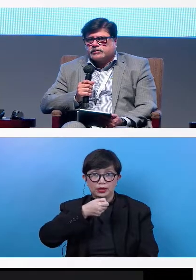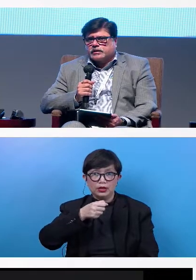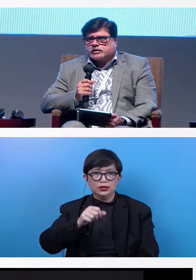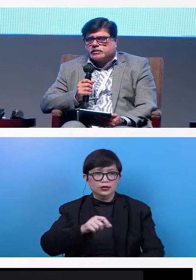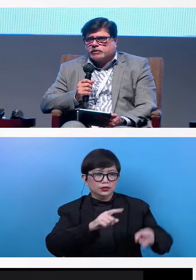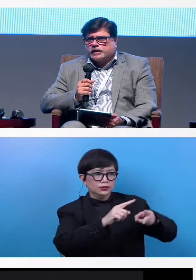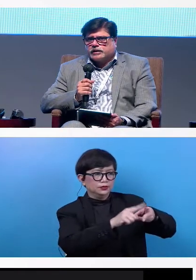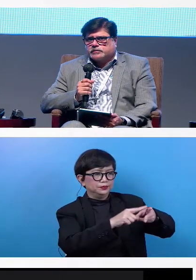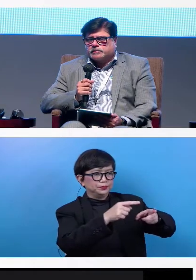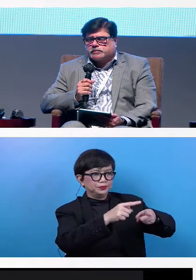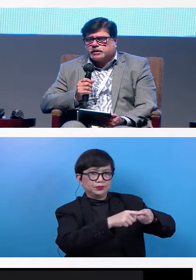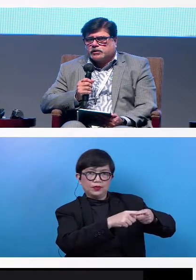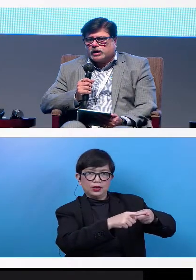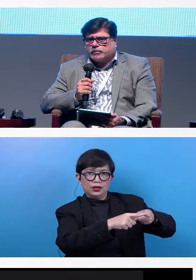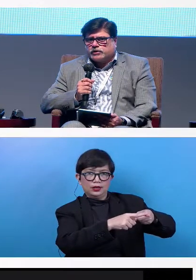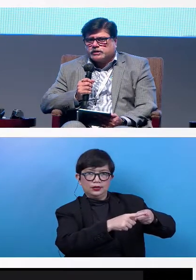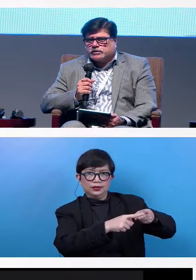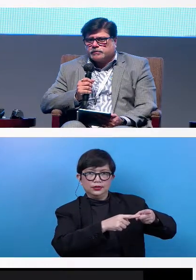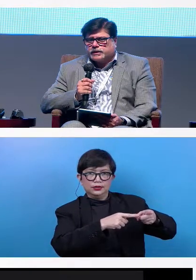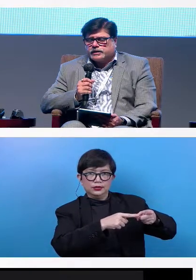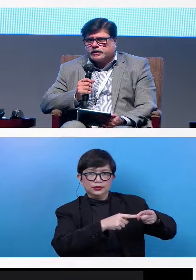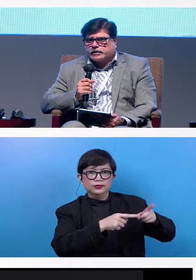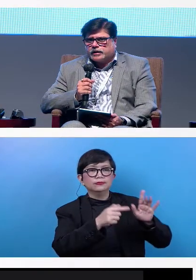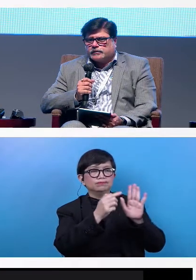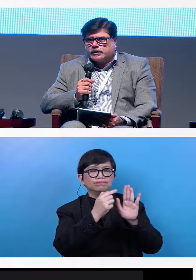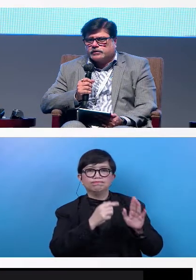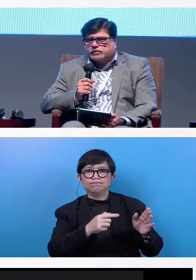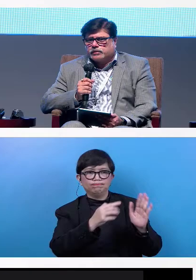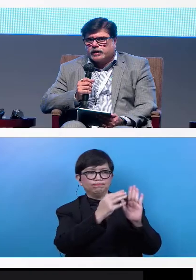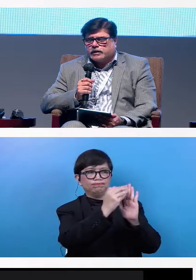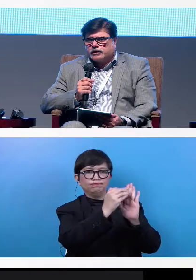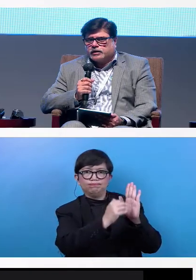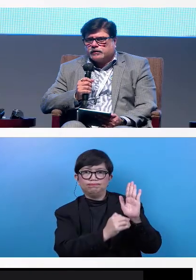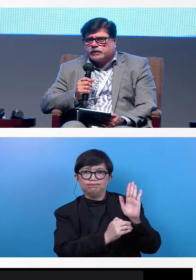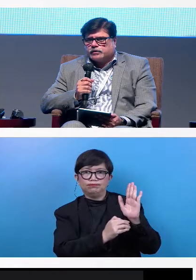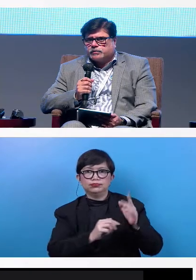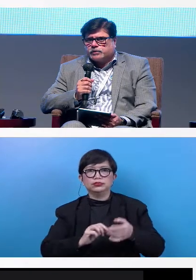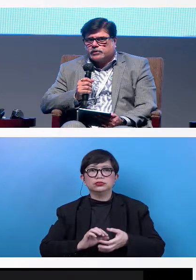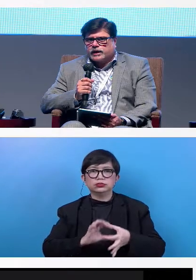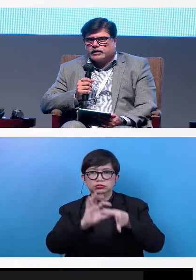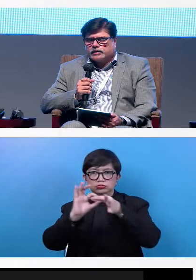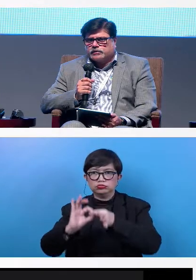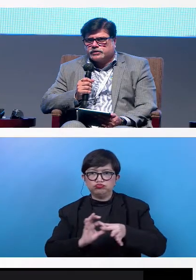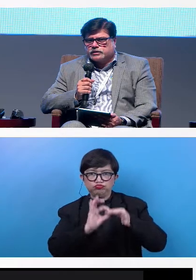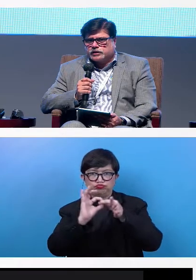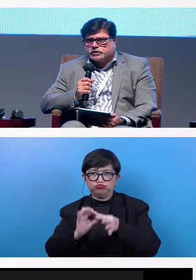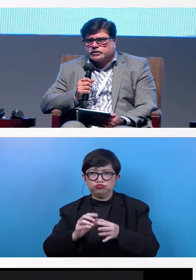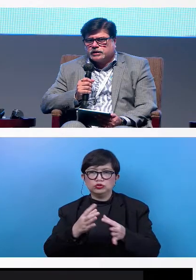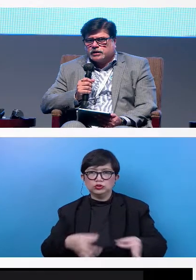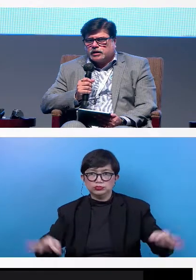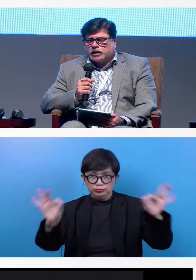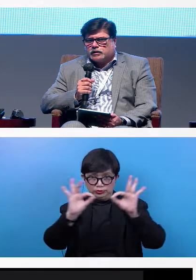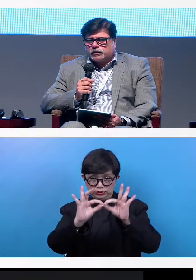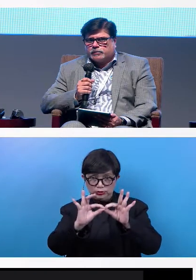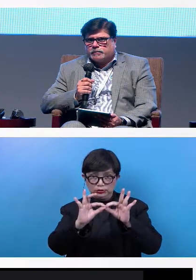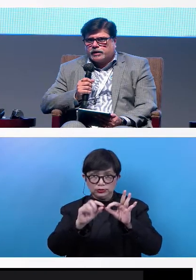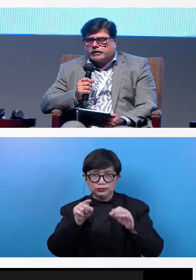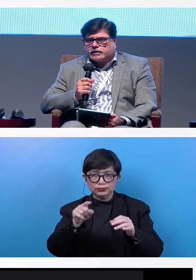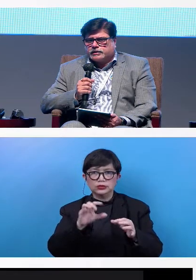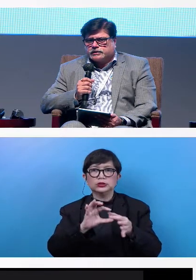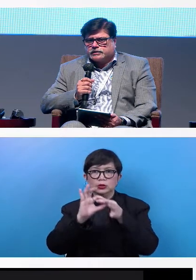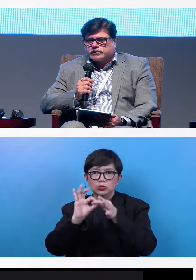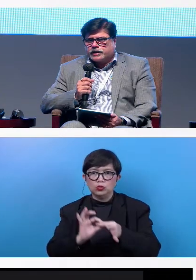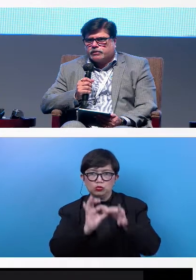measures. We can strengthen some of those, but the collaboration is the big thing that we need to look at. We need to pull together research,